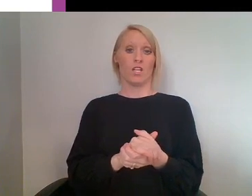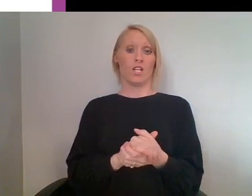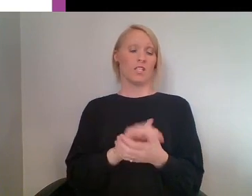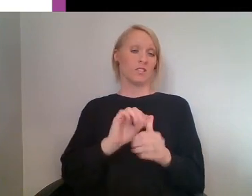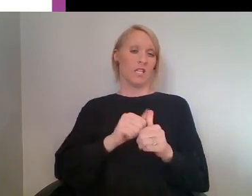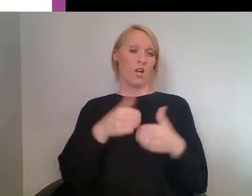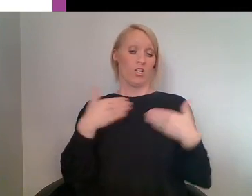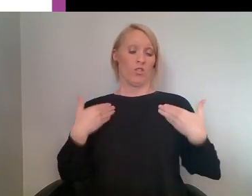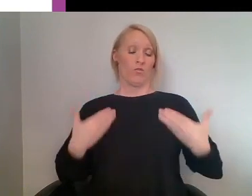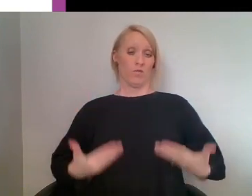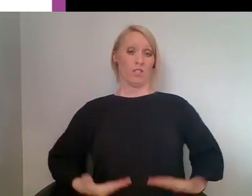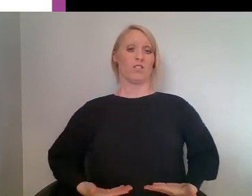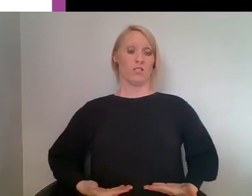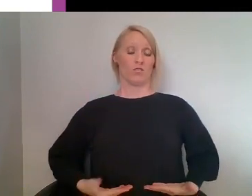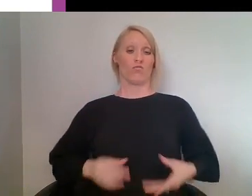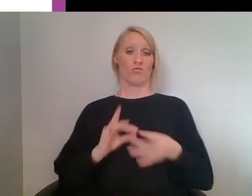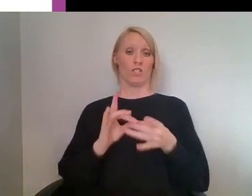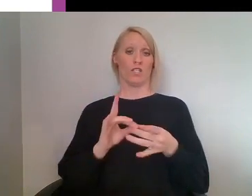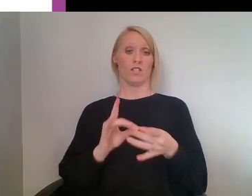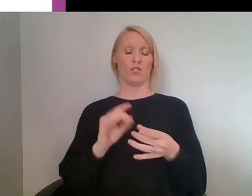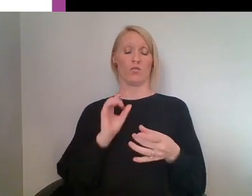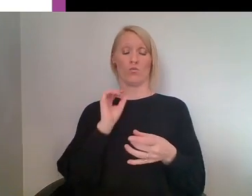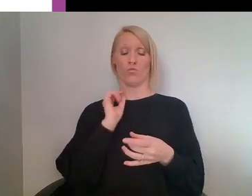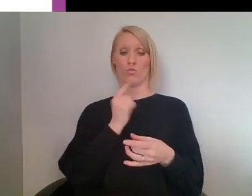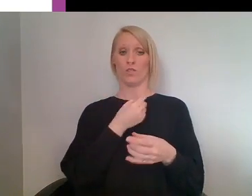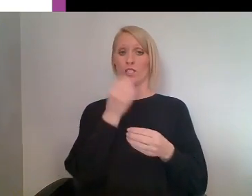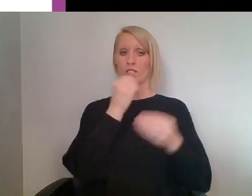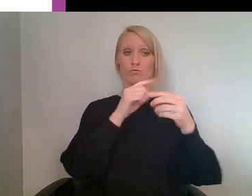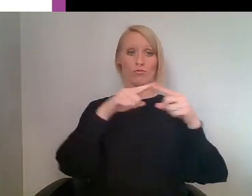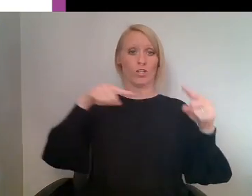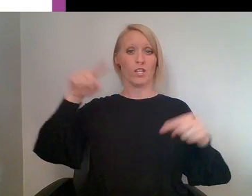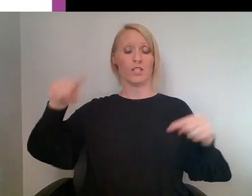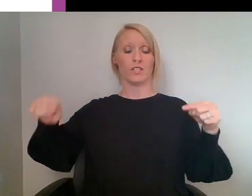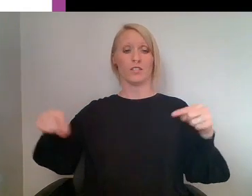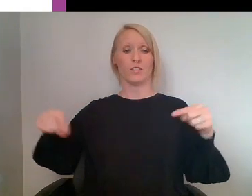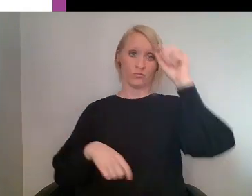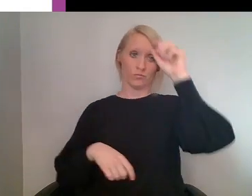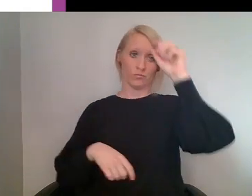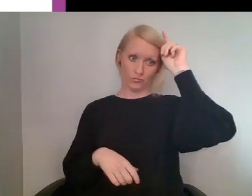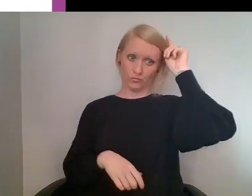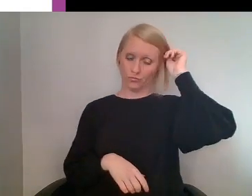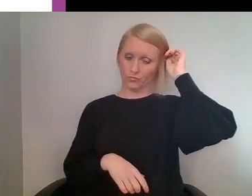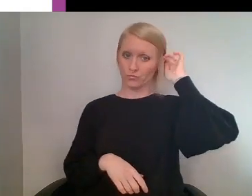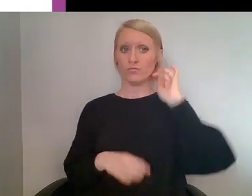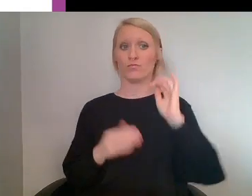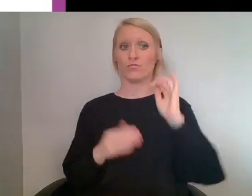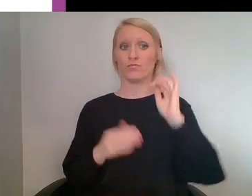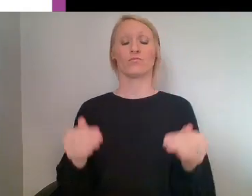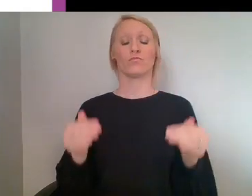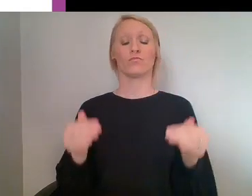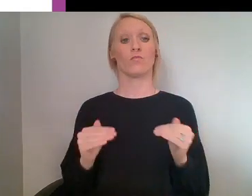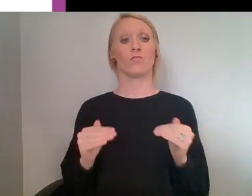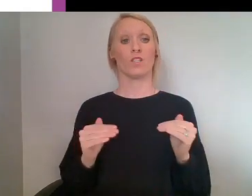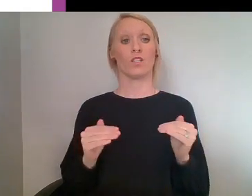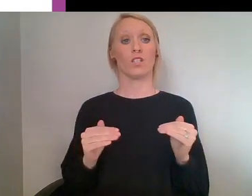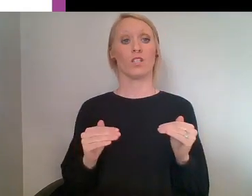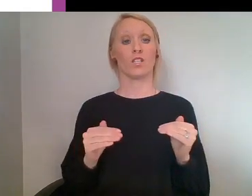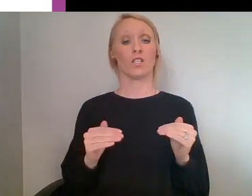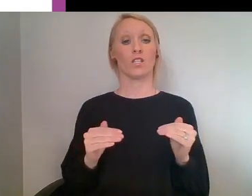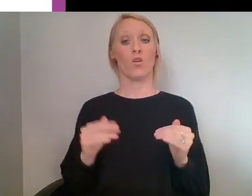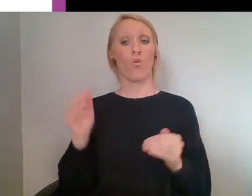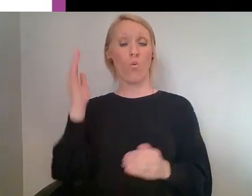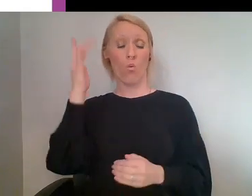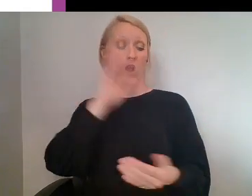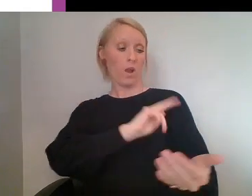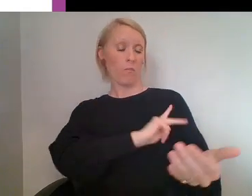tend to eat a variety of different things. So why are proteins so important for our bodies? The nutrients that